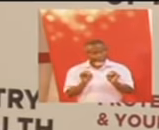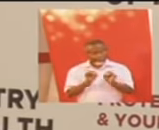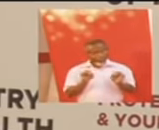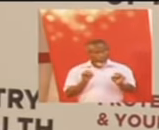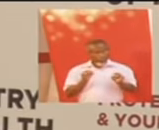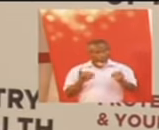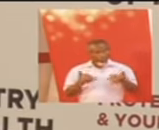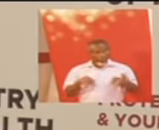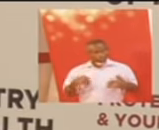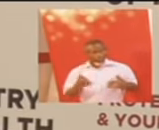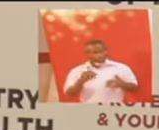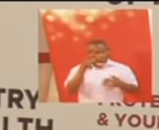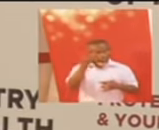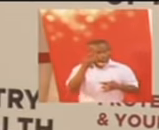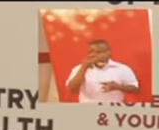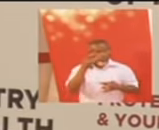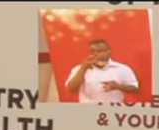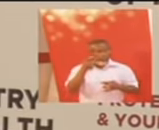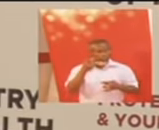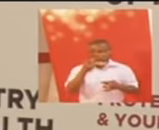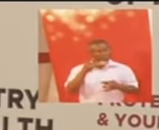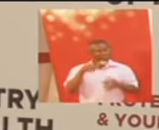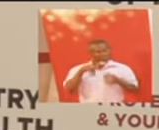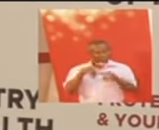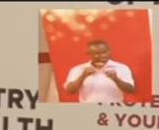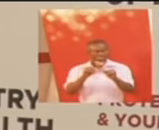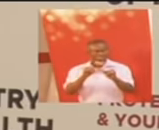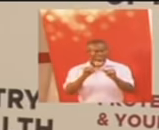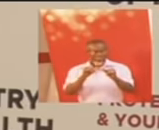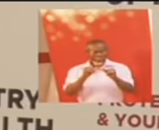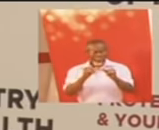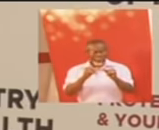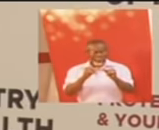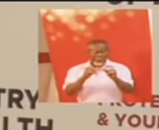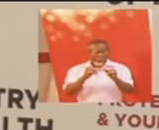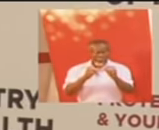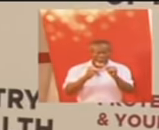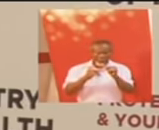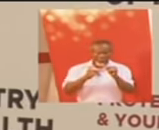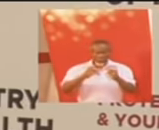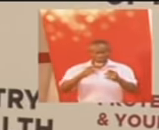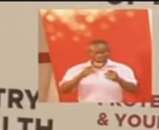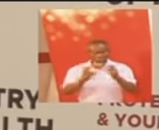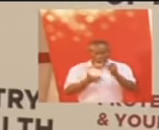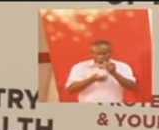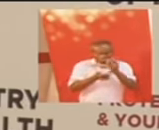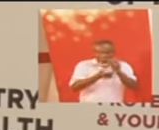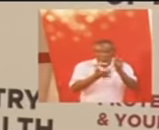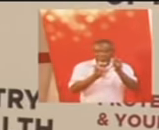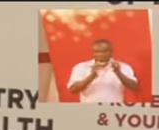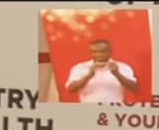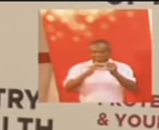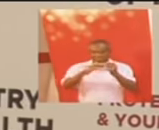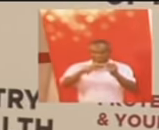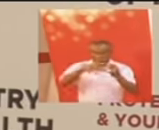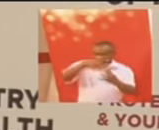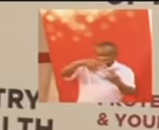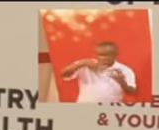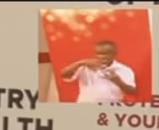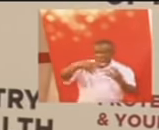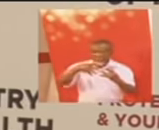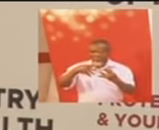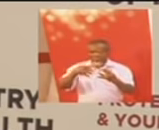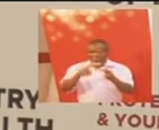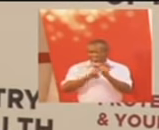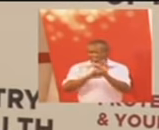conditions are in contact and in close, communication. For example, a parent in a home may have